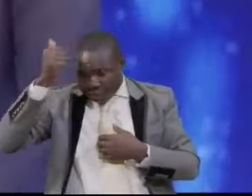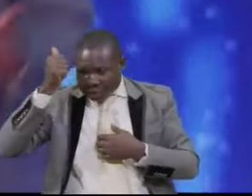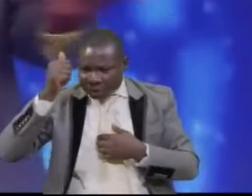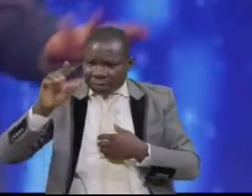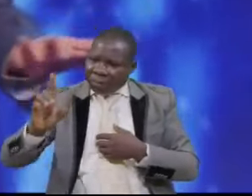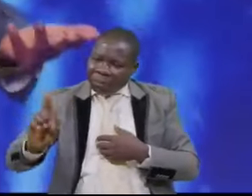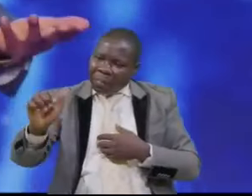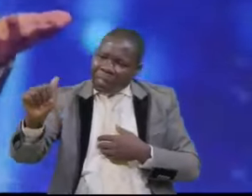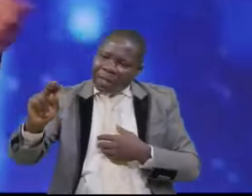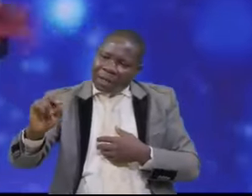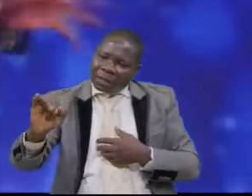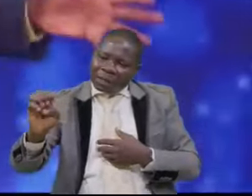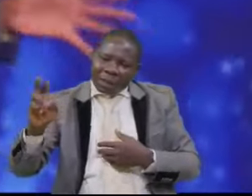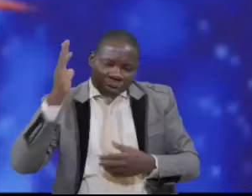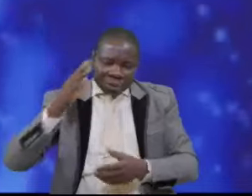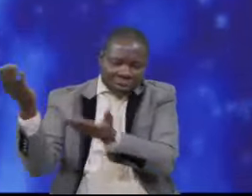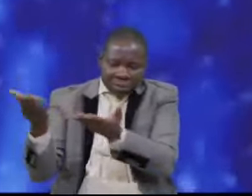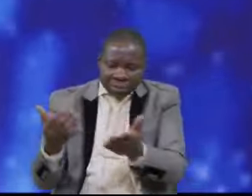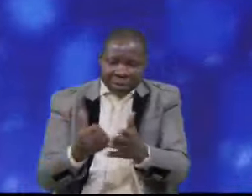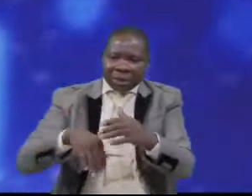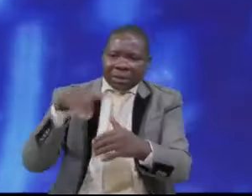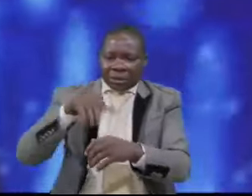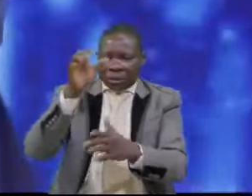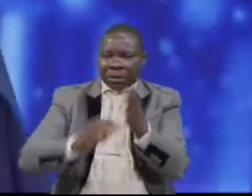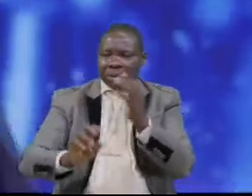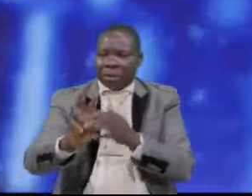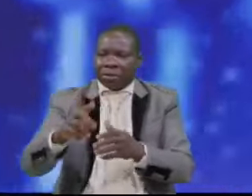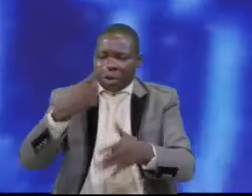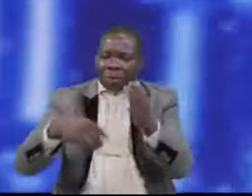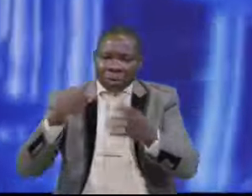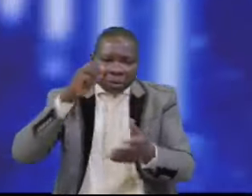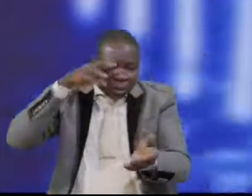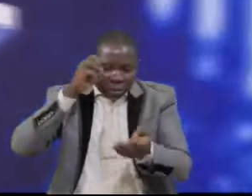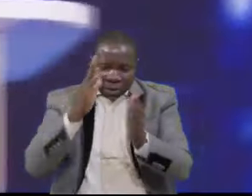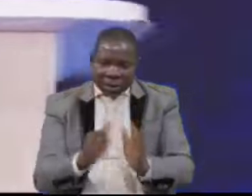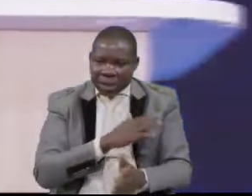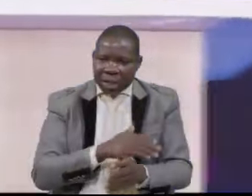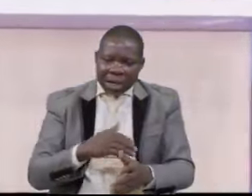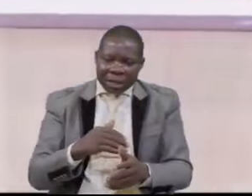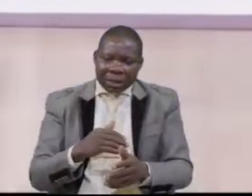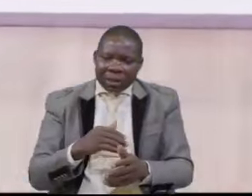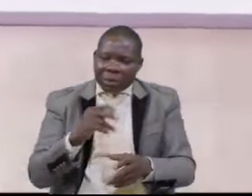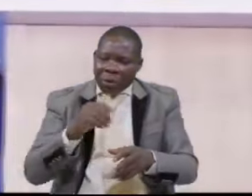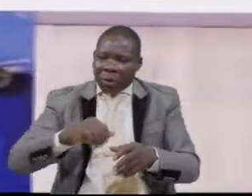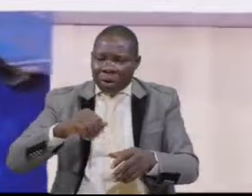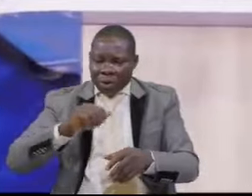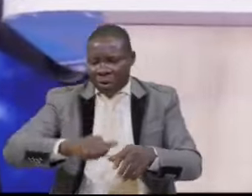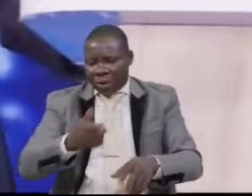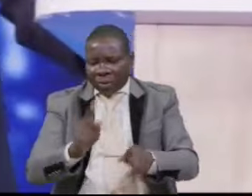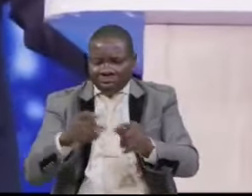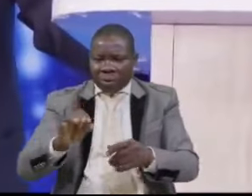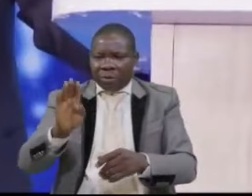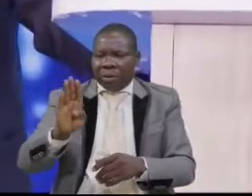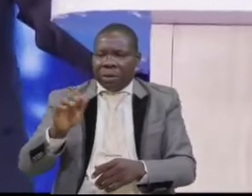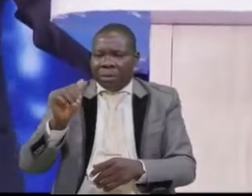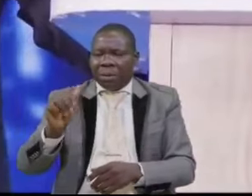in chapter 2 and watch the magicians and the astrologers and all the people of Babylon, what they were not able to interpret.